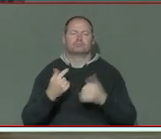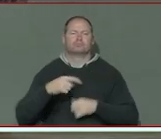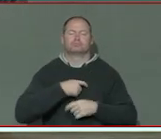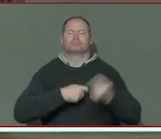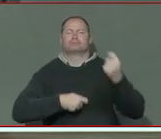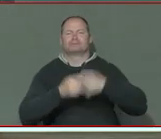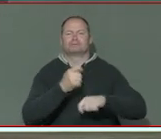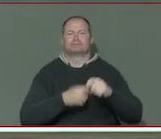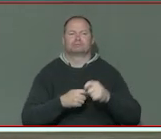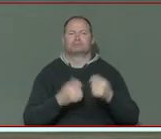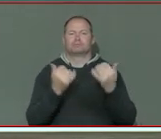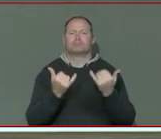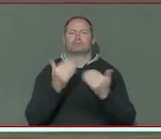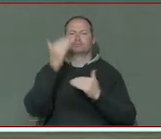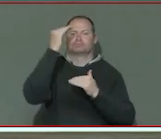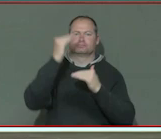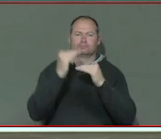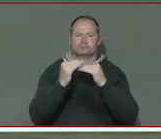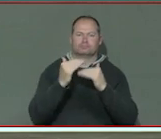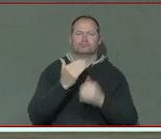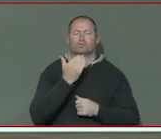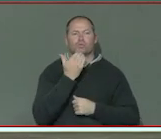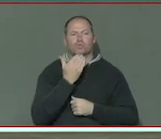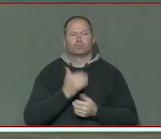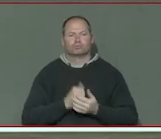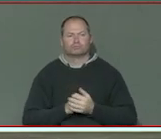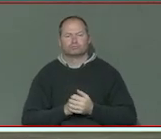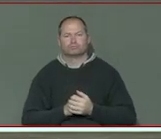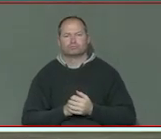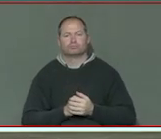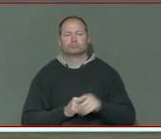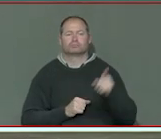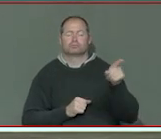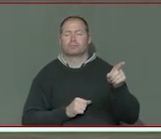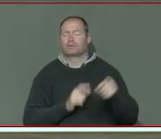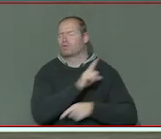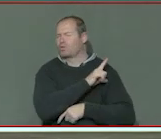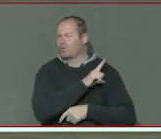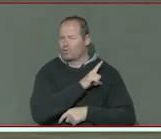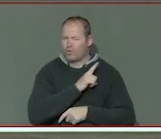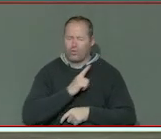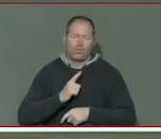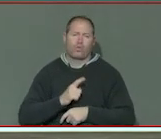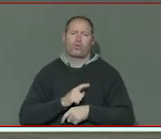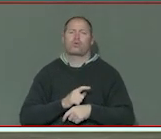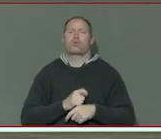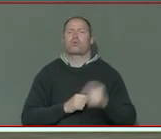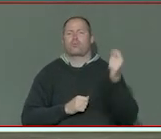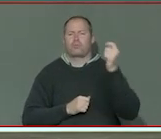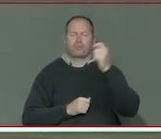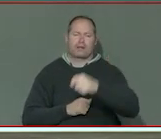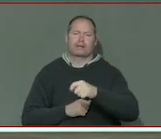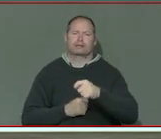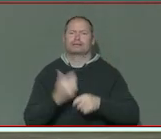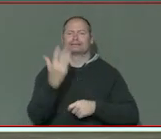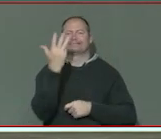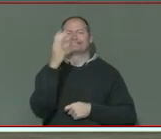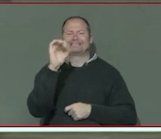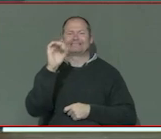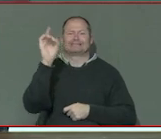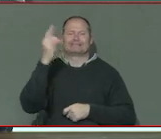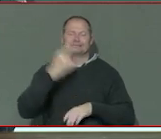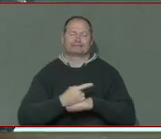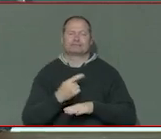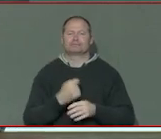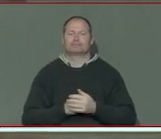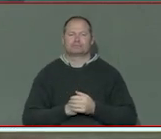limit will you decrease? That will be those guys that owe you for longer than 90 days. So that's a type of questions